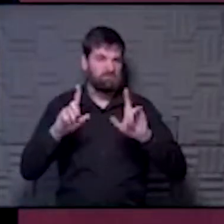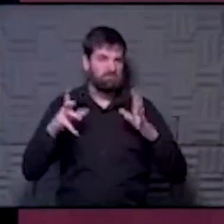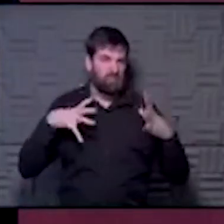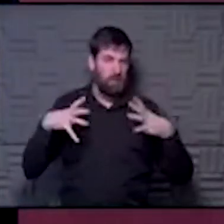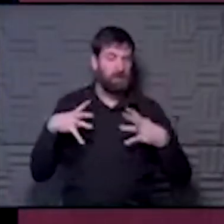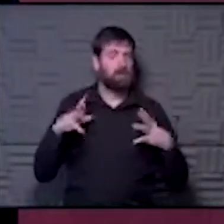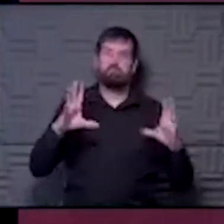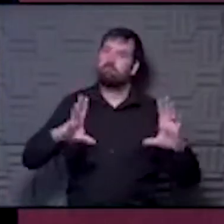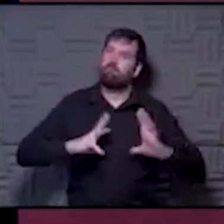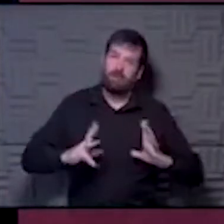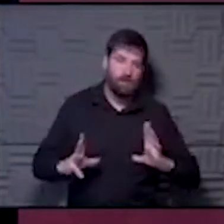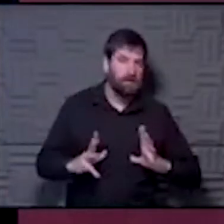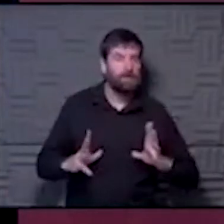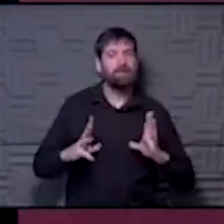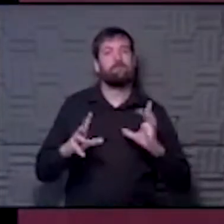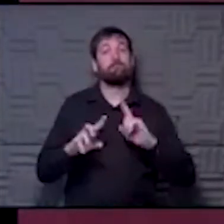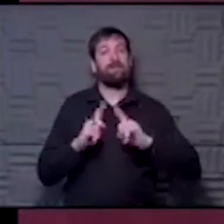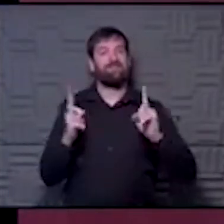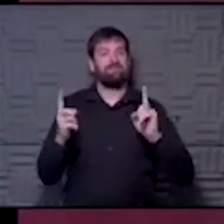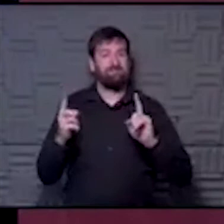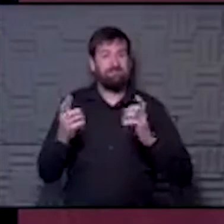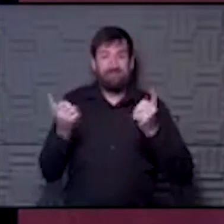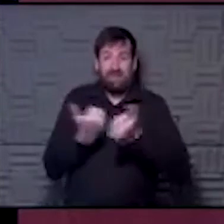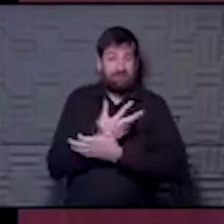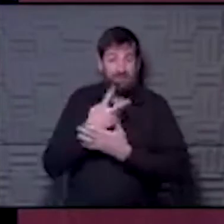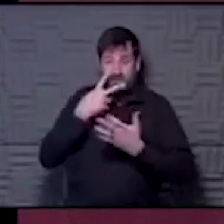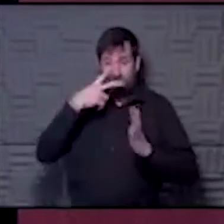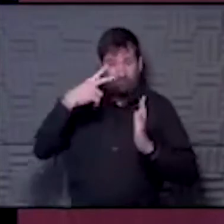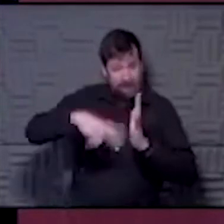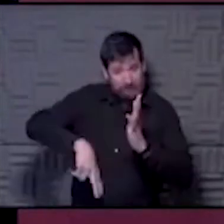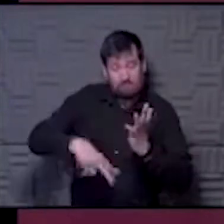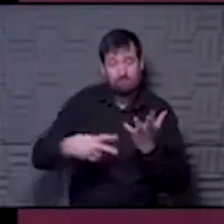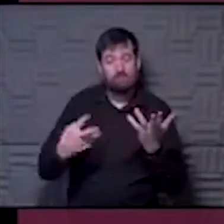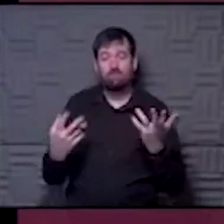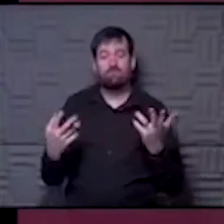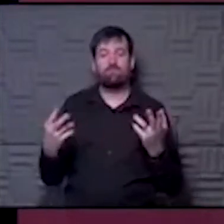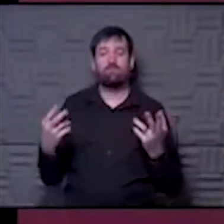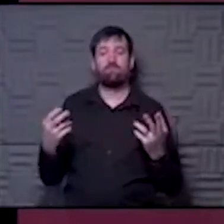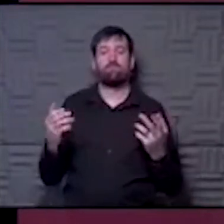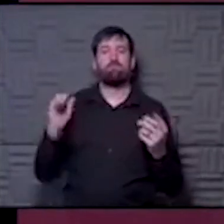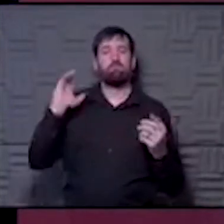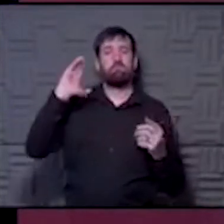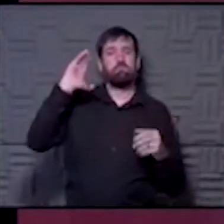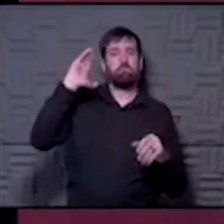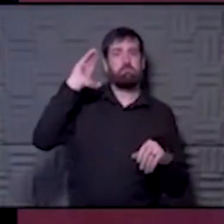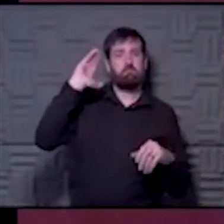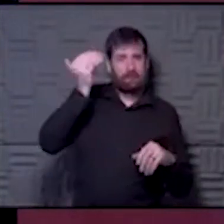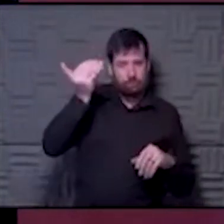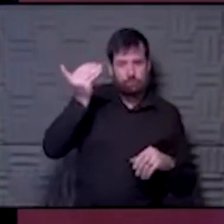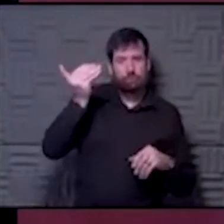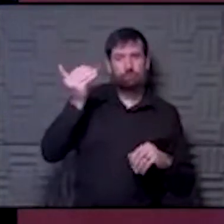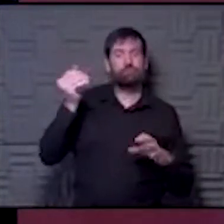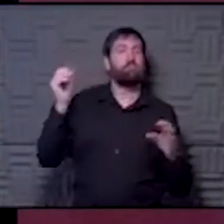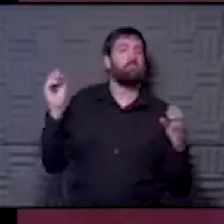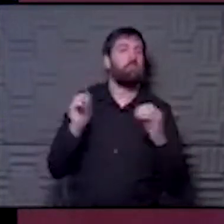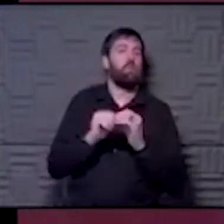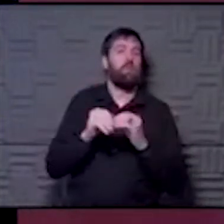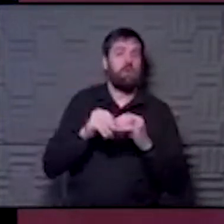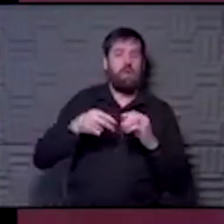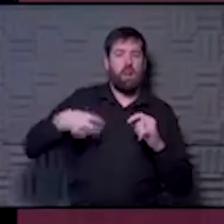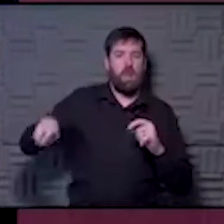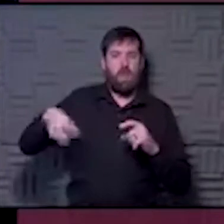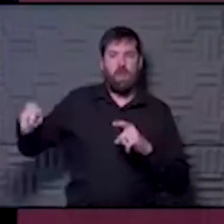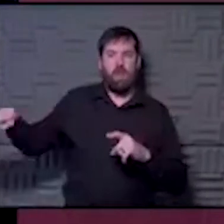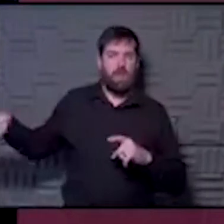But also, everything I read says it's been, it looks like it's more transmissible. Talk